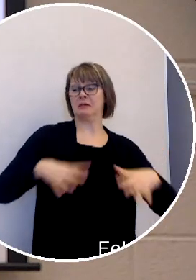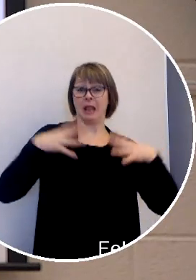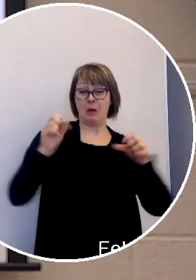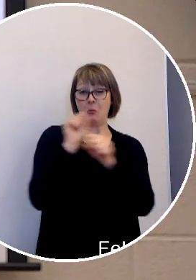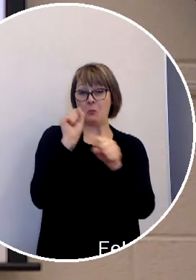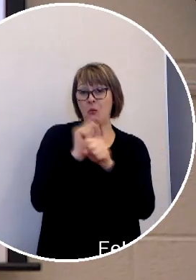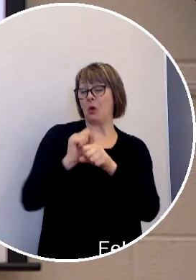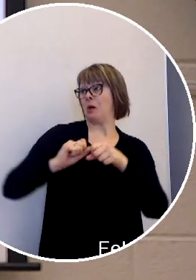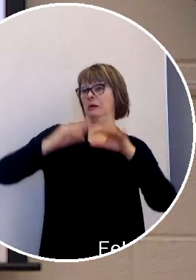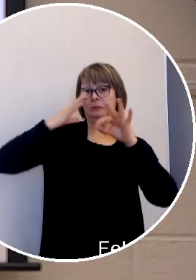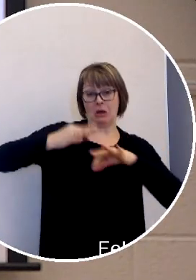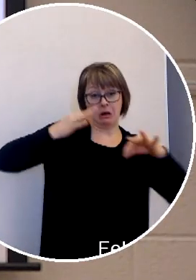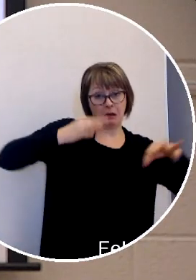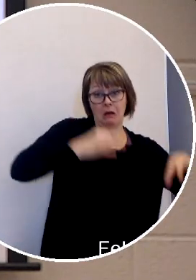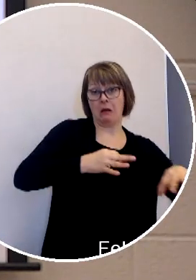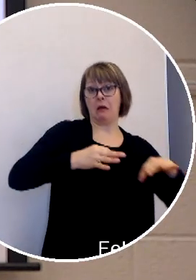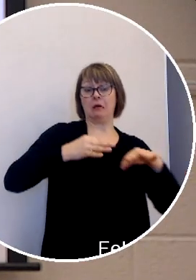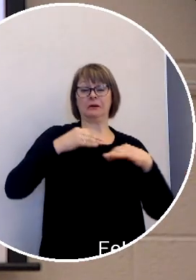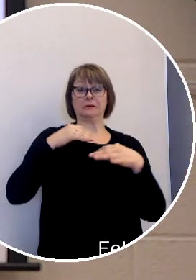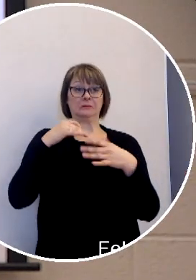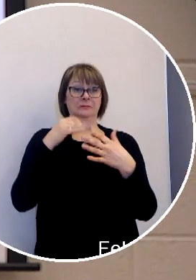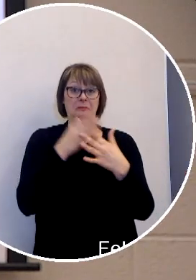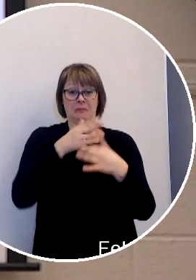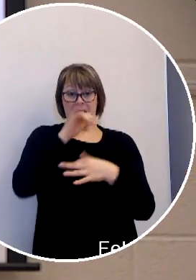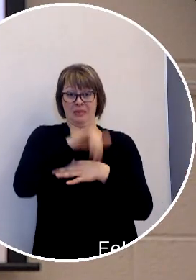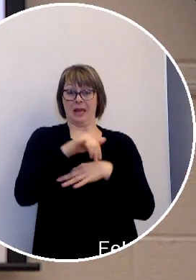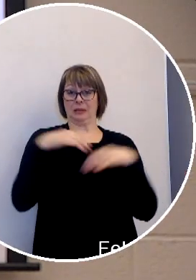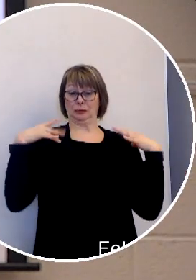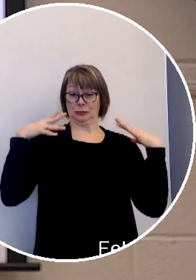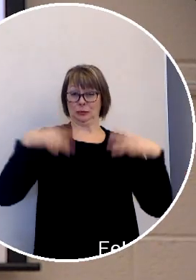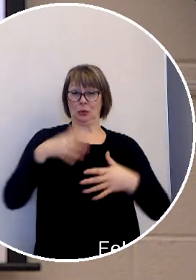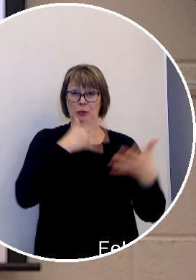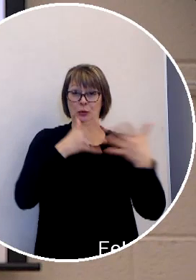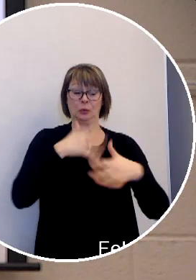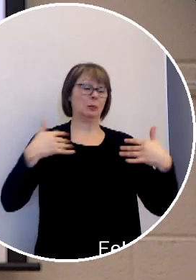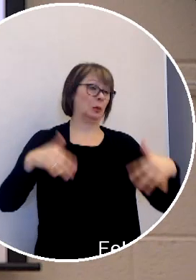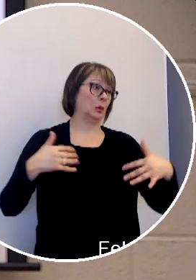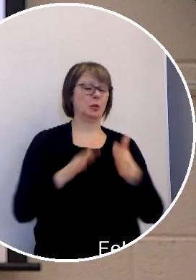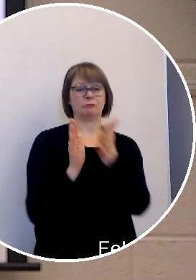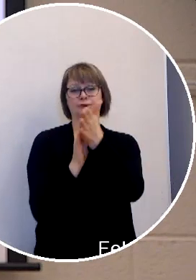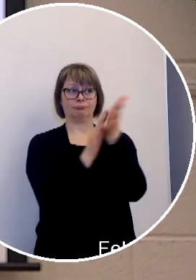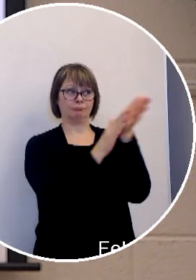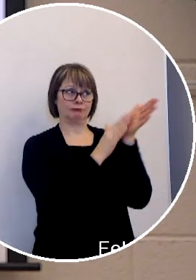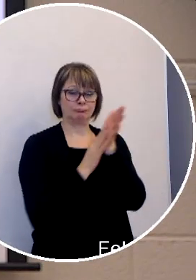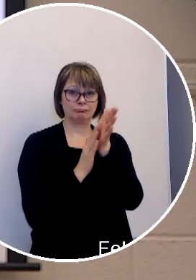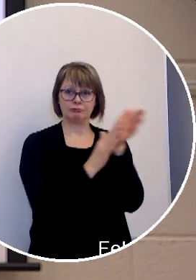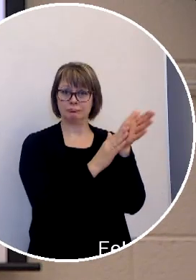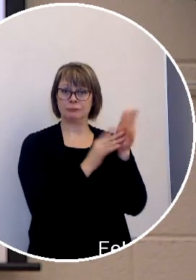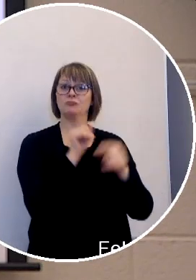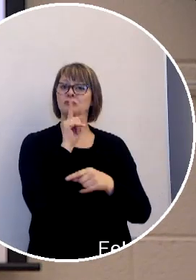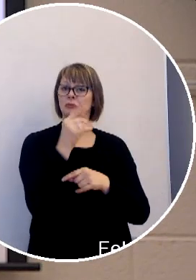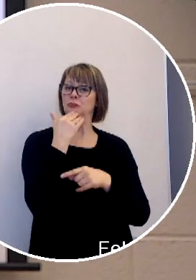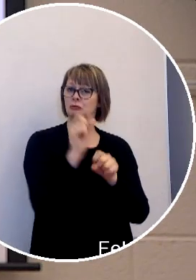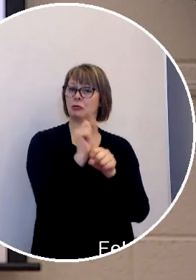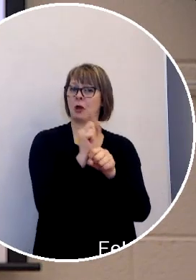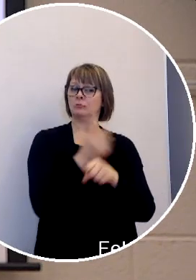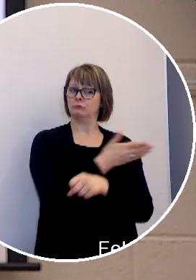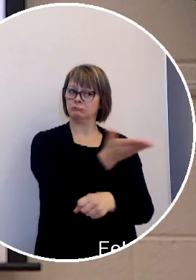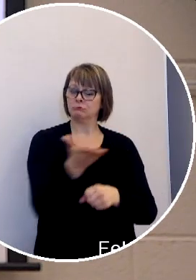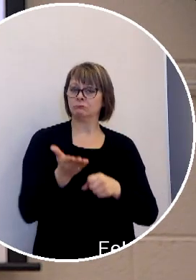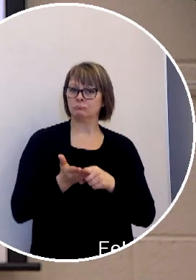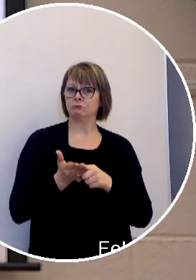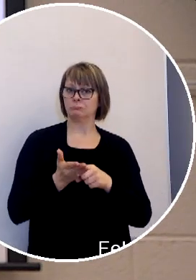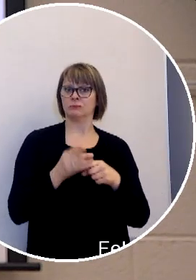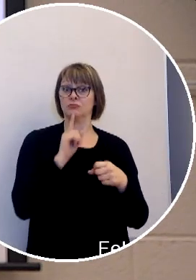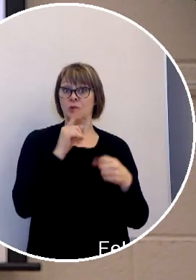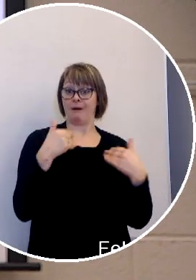ability to make decisions in real time as opposed to taking a long time. So hats off to you for that, because it was a very well done, and we received